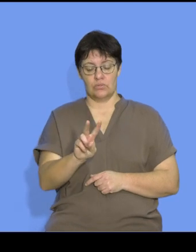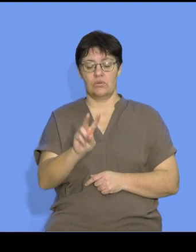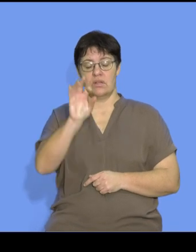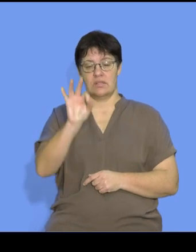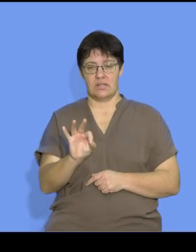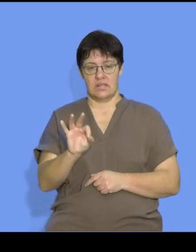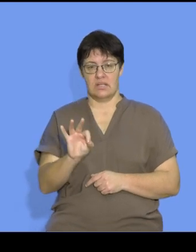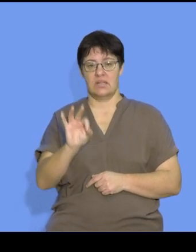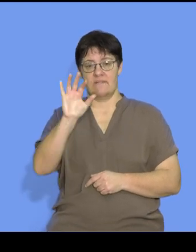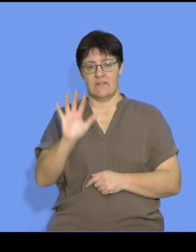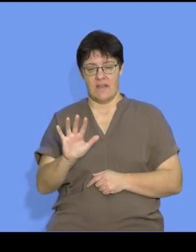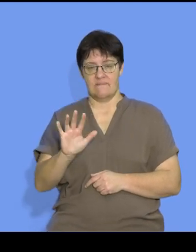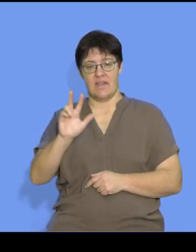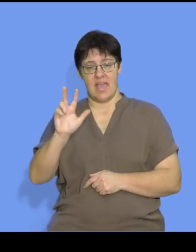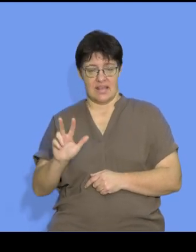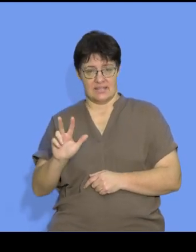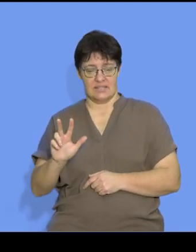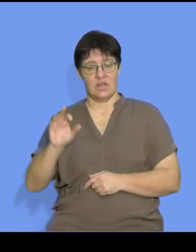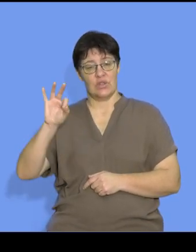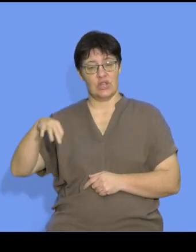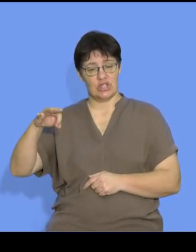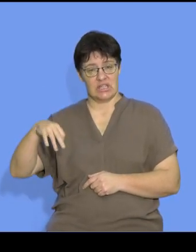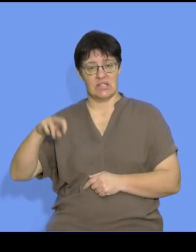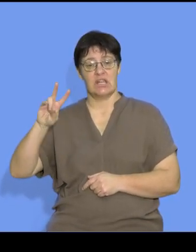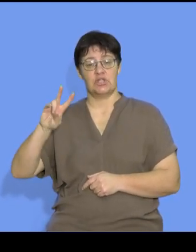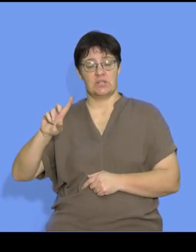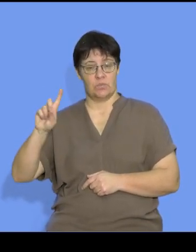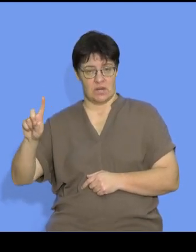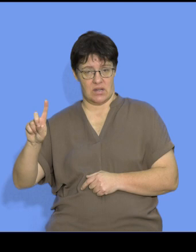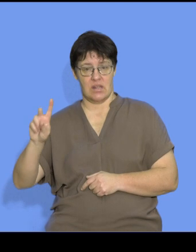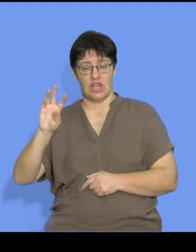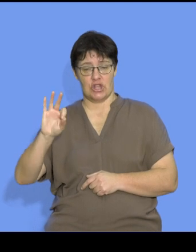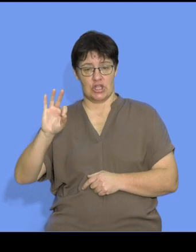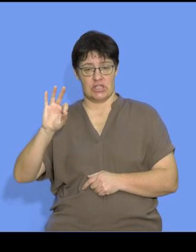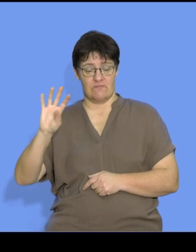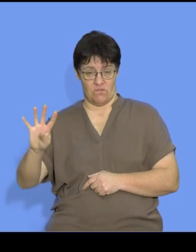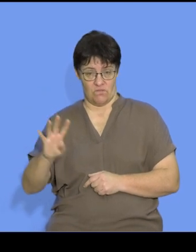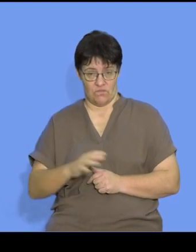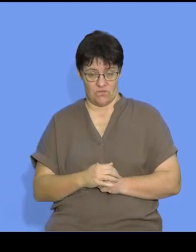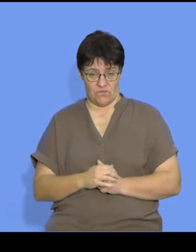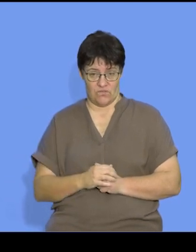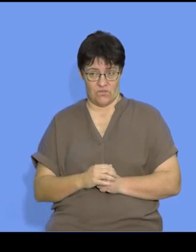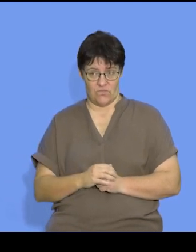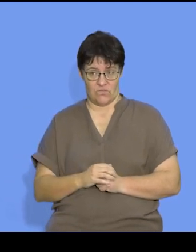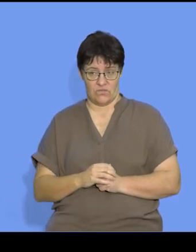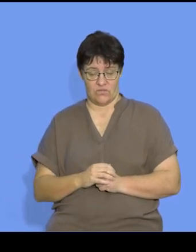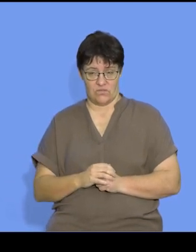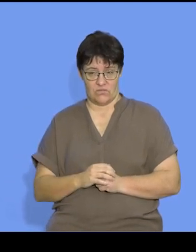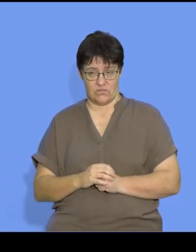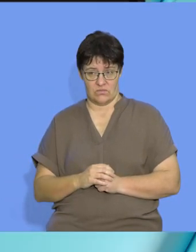3, 5, 8, 13, 21, and 34.